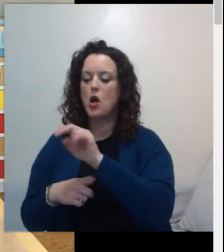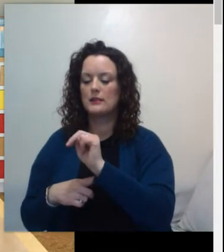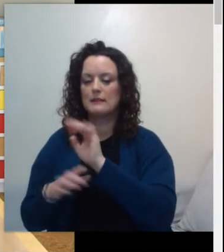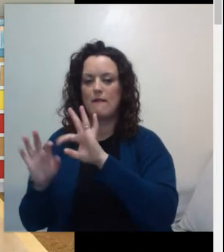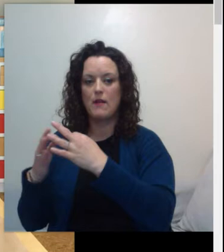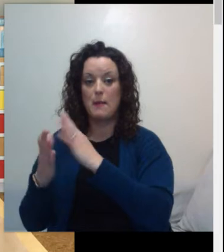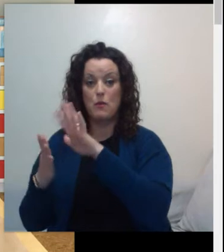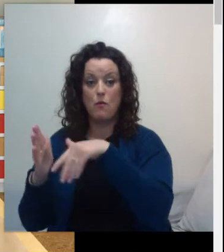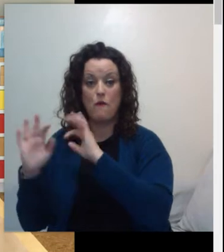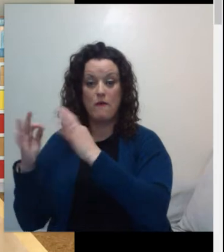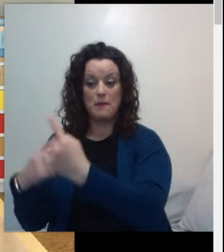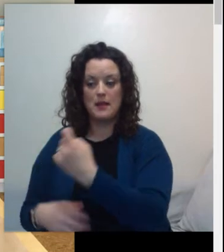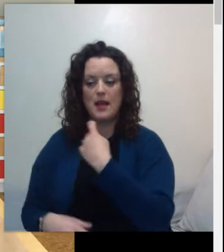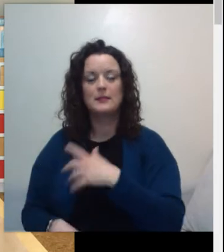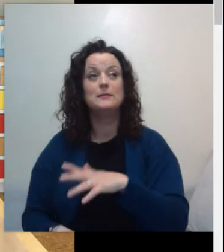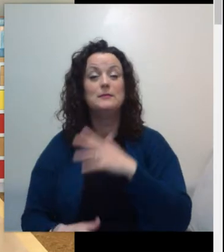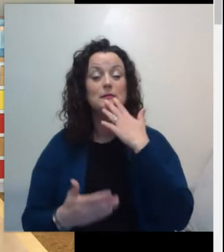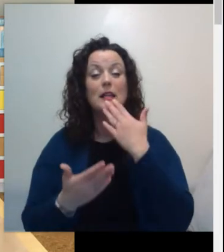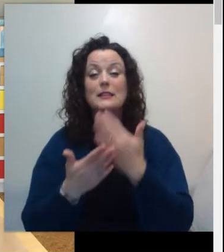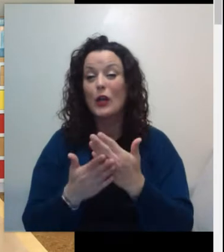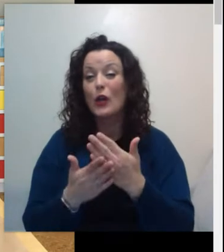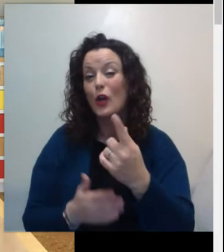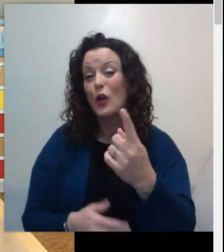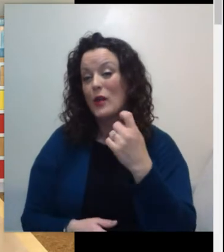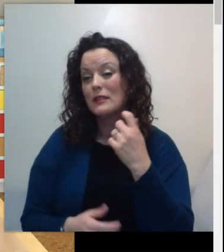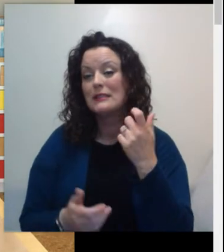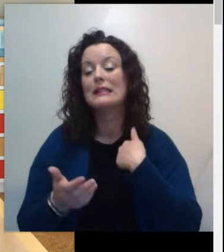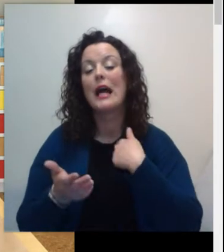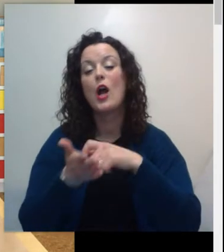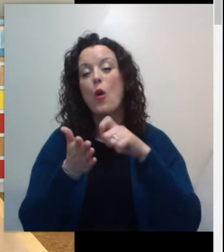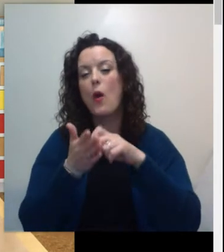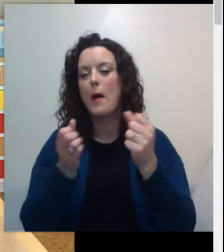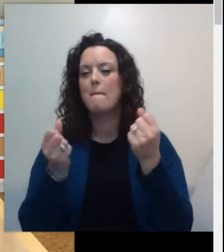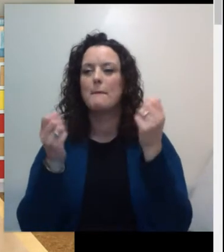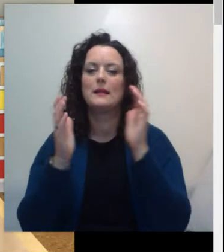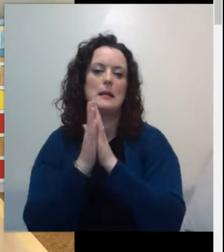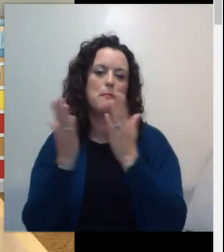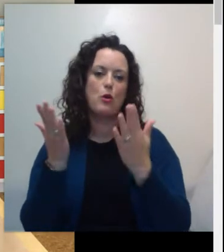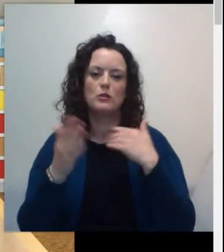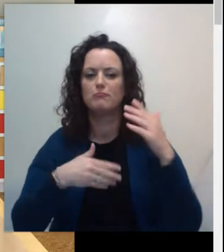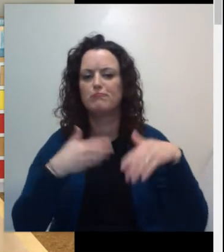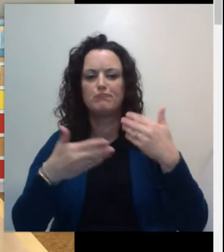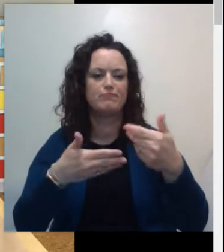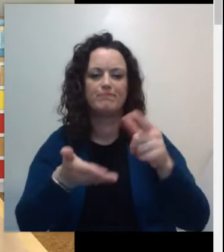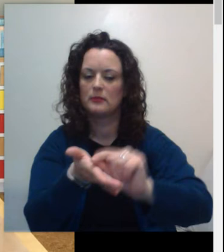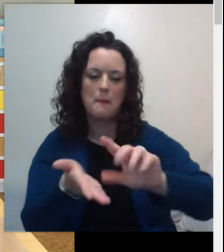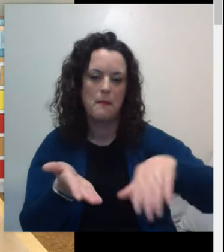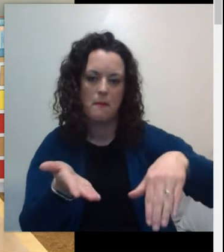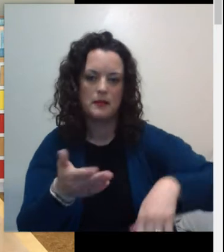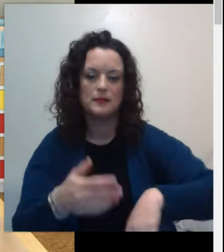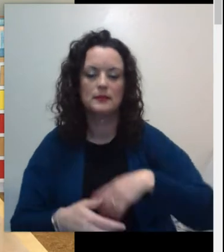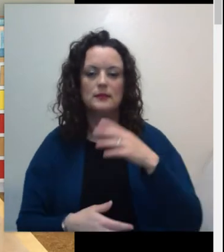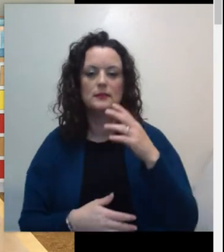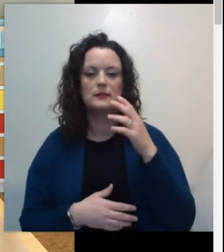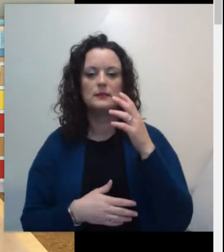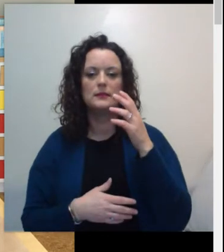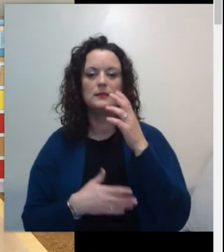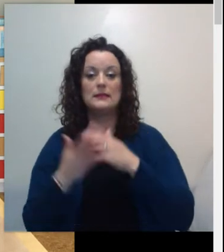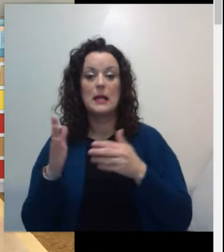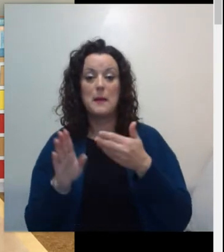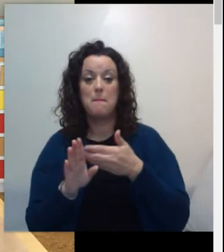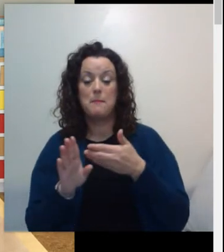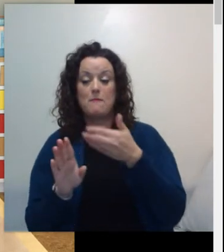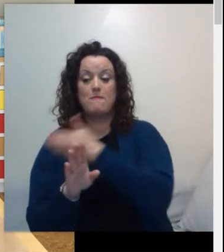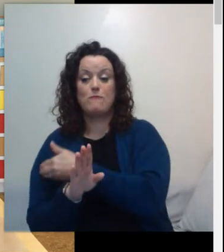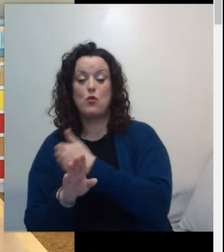many books that are not published, and some of them from before I ever was published, and some of them after. Some of them